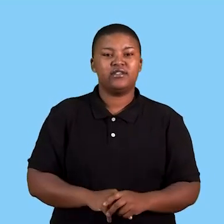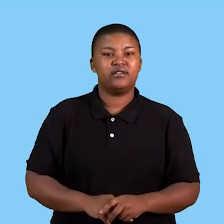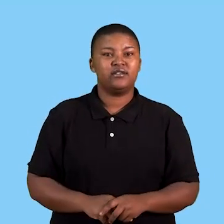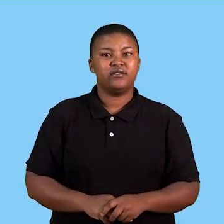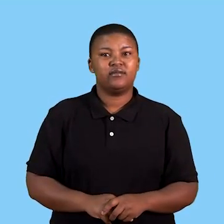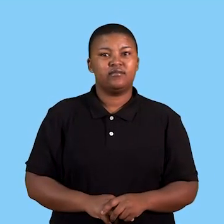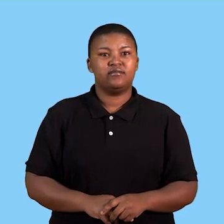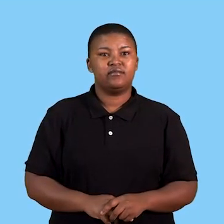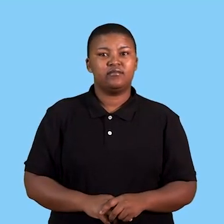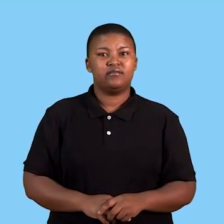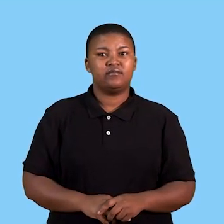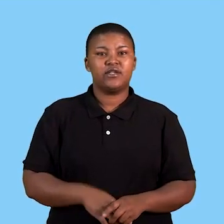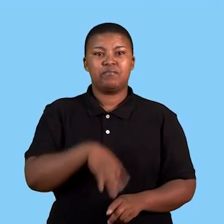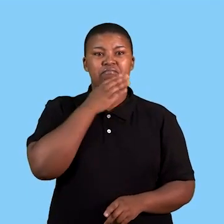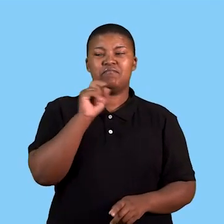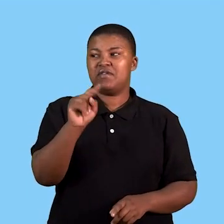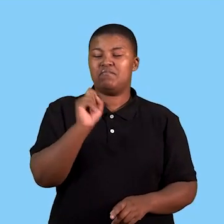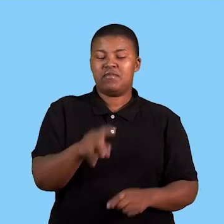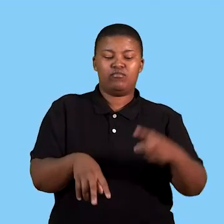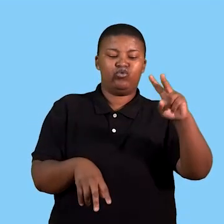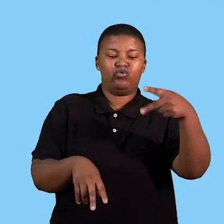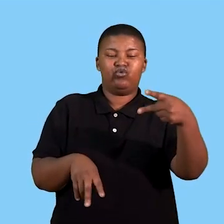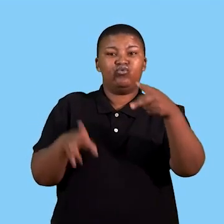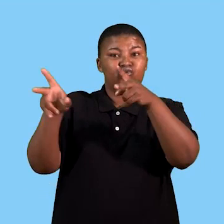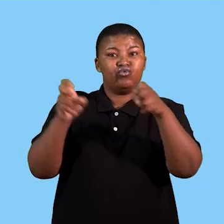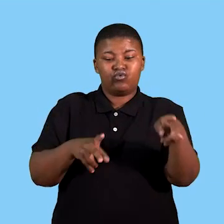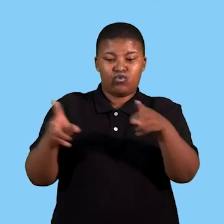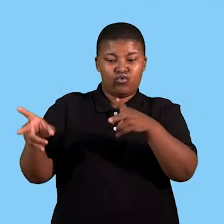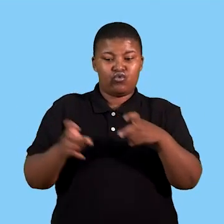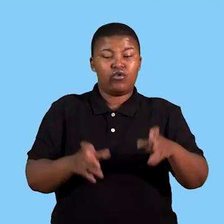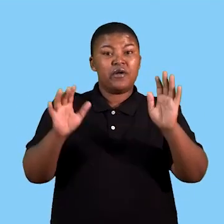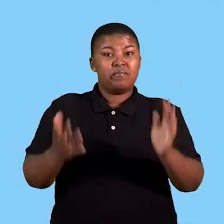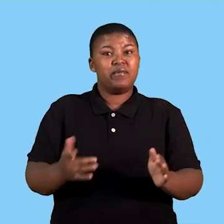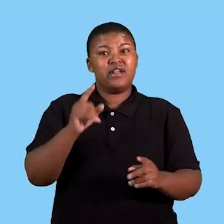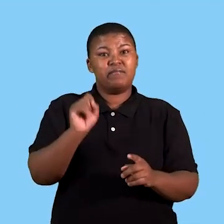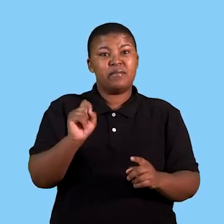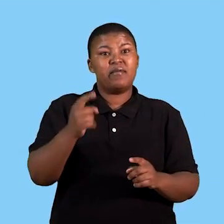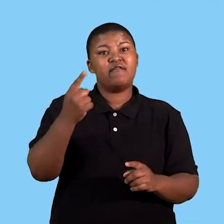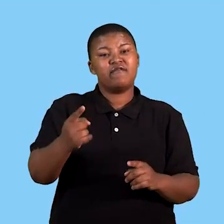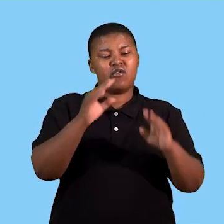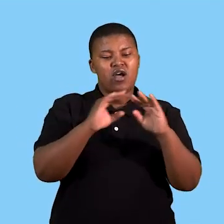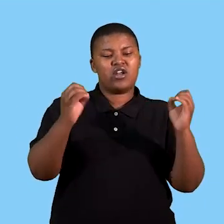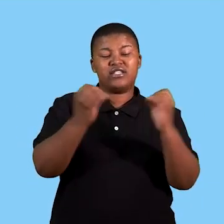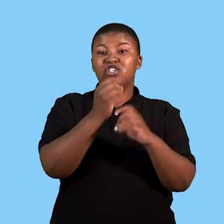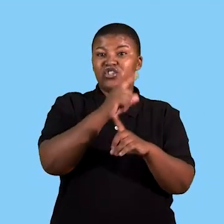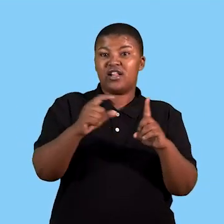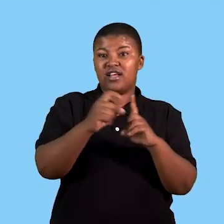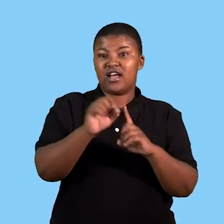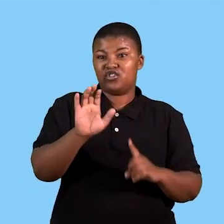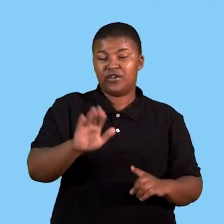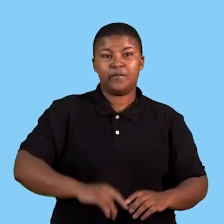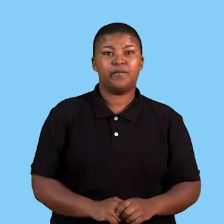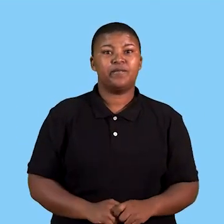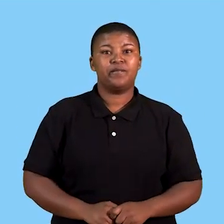So what this person wants, he only wants the two quotes that addresses the organizational culture. Now, when